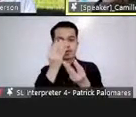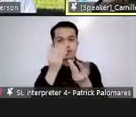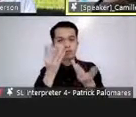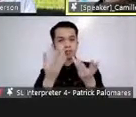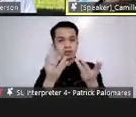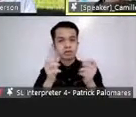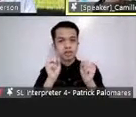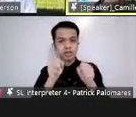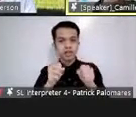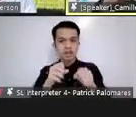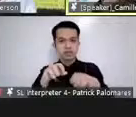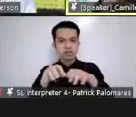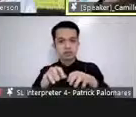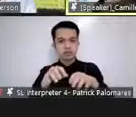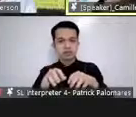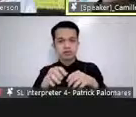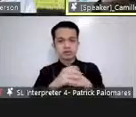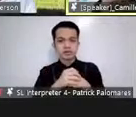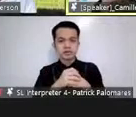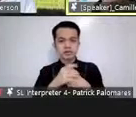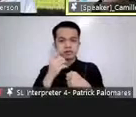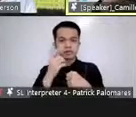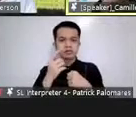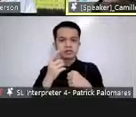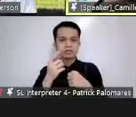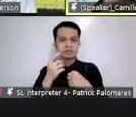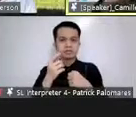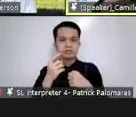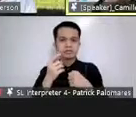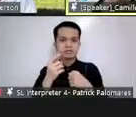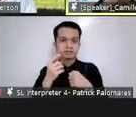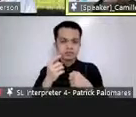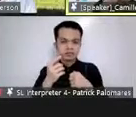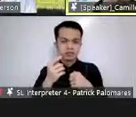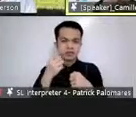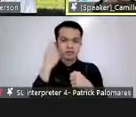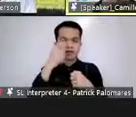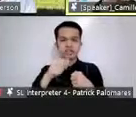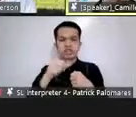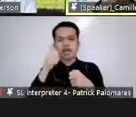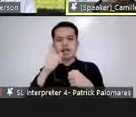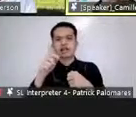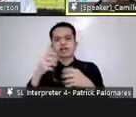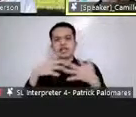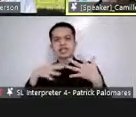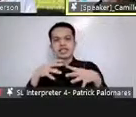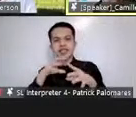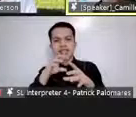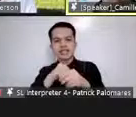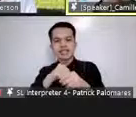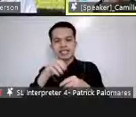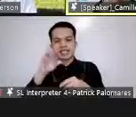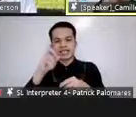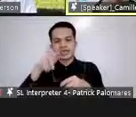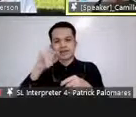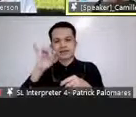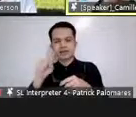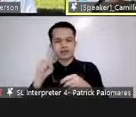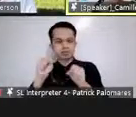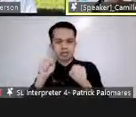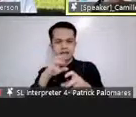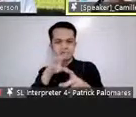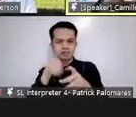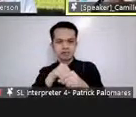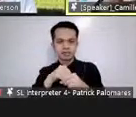can look into it as well as the one, as the other textile from Capiz mentioned earlier, the Suerte.